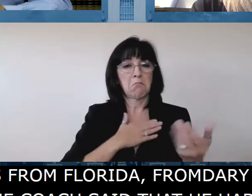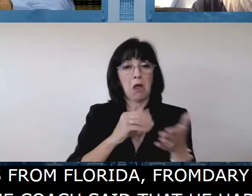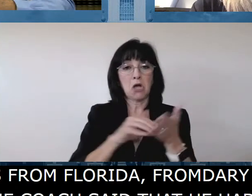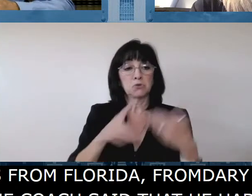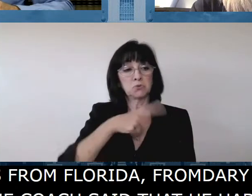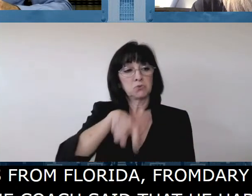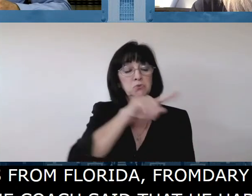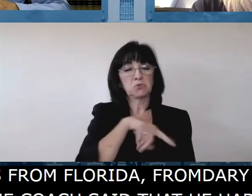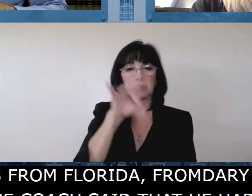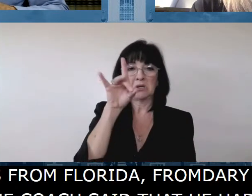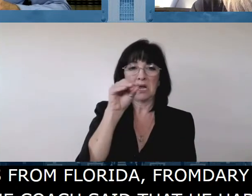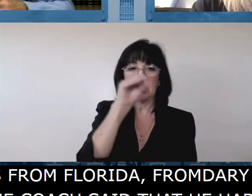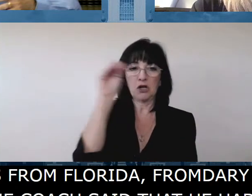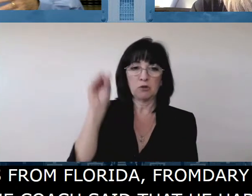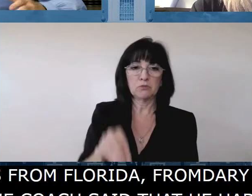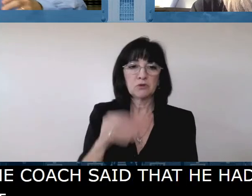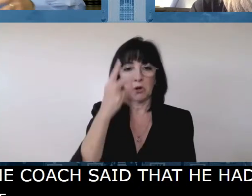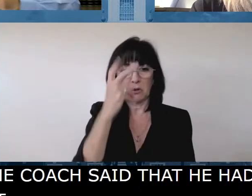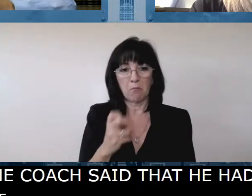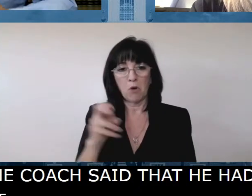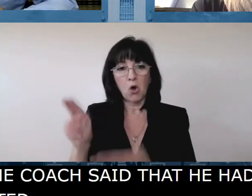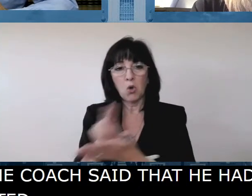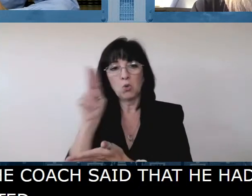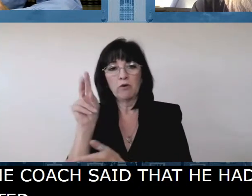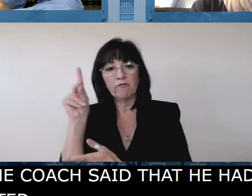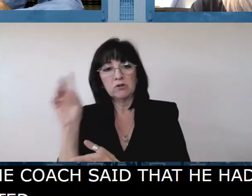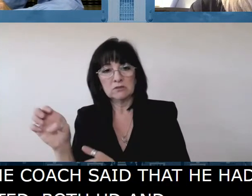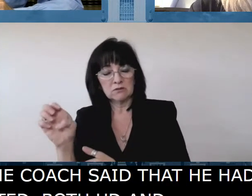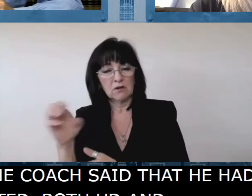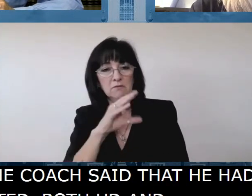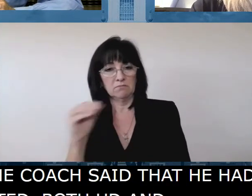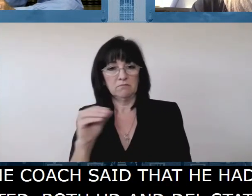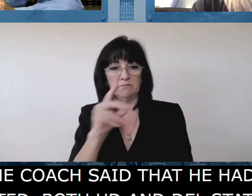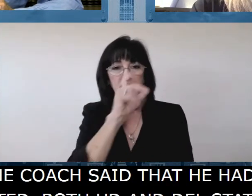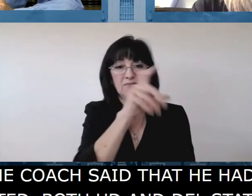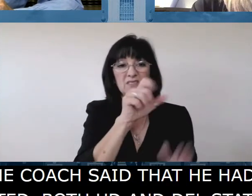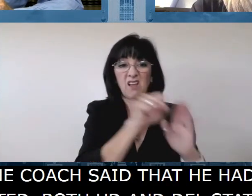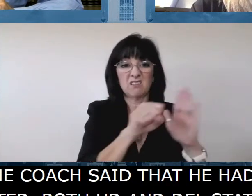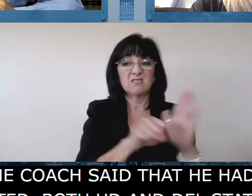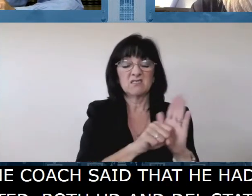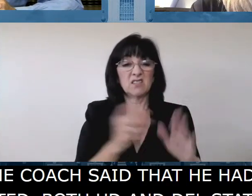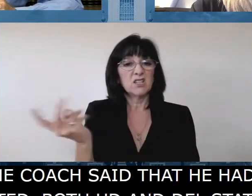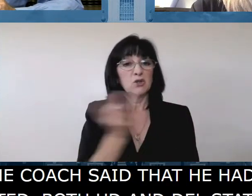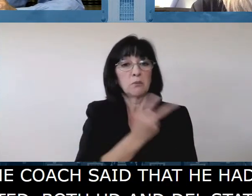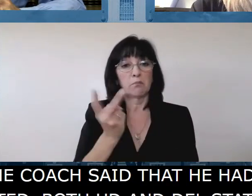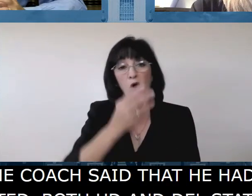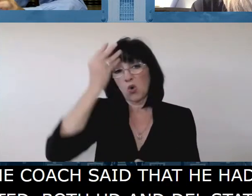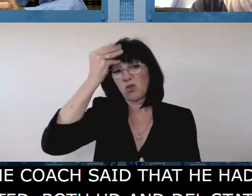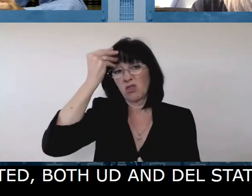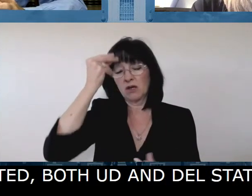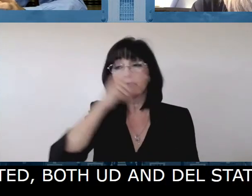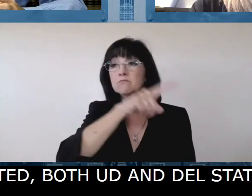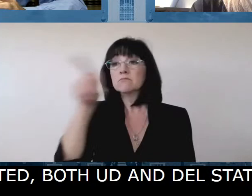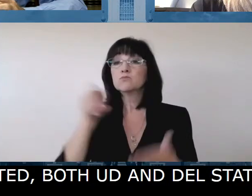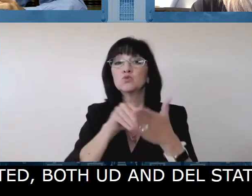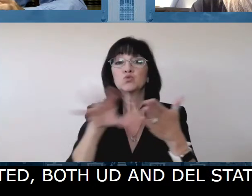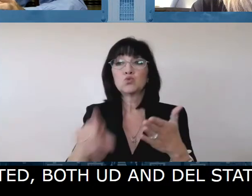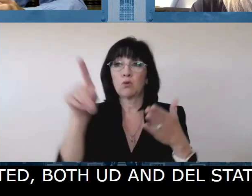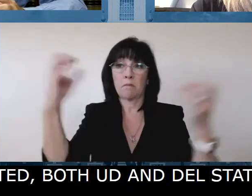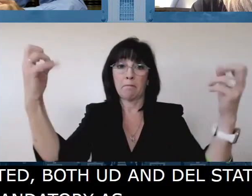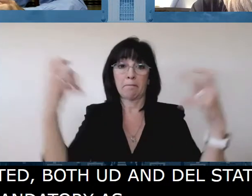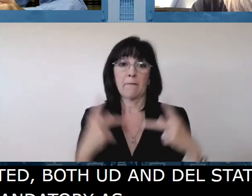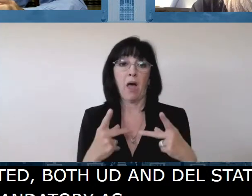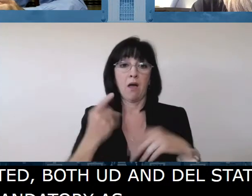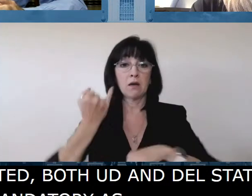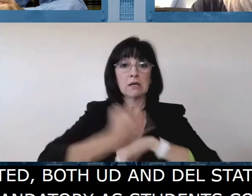vaccinated. Both UD and Del State are thinking about making it mandatory as their students come back on campus.